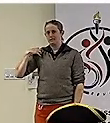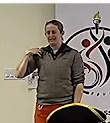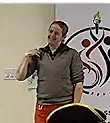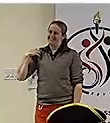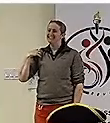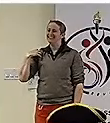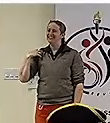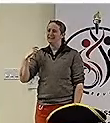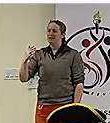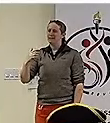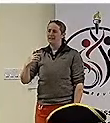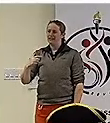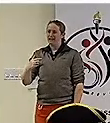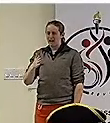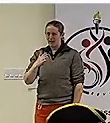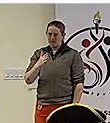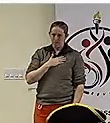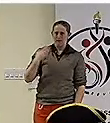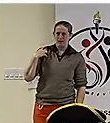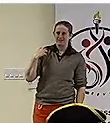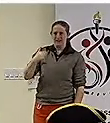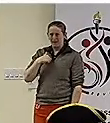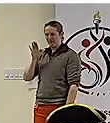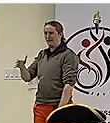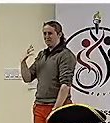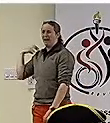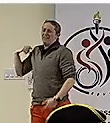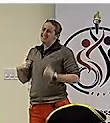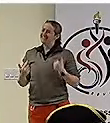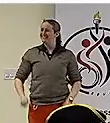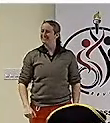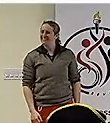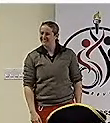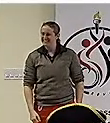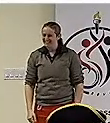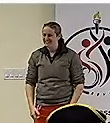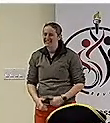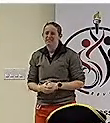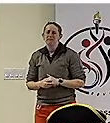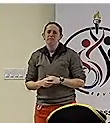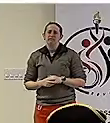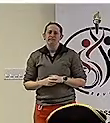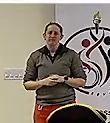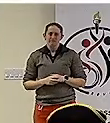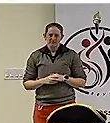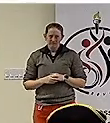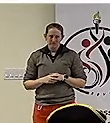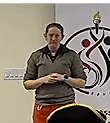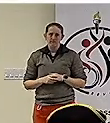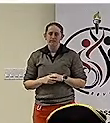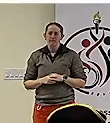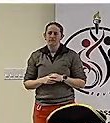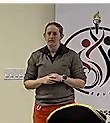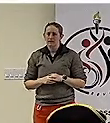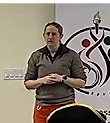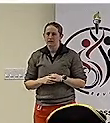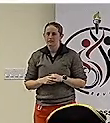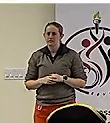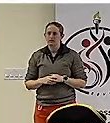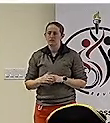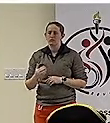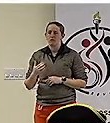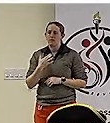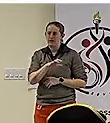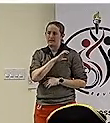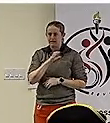couldn't have scripted it better, by the way, but I thought that was great. So the participant council directly influences the